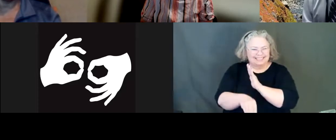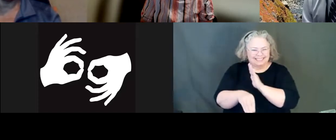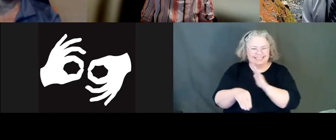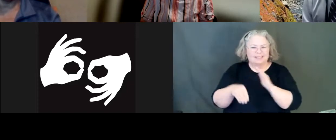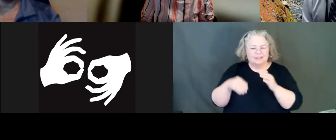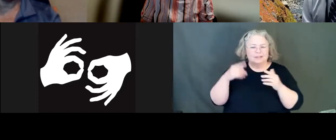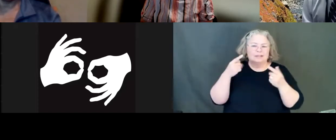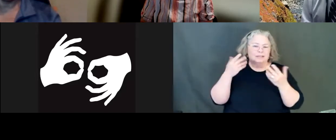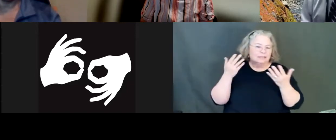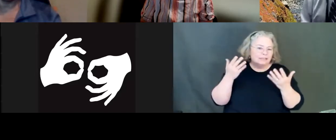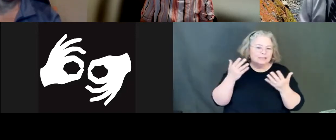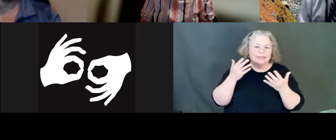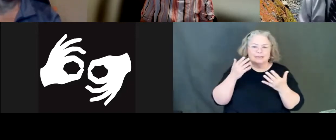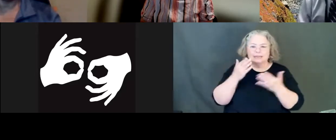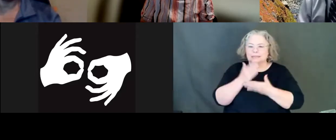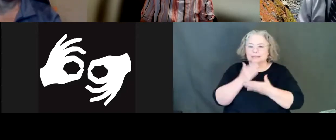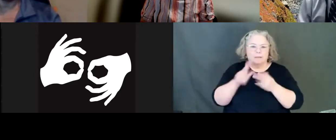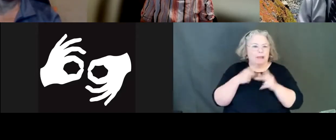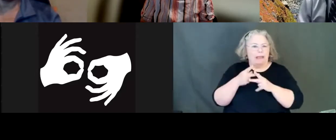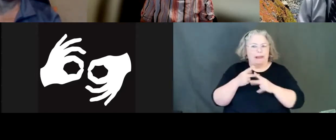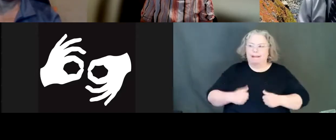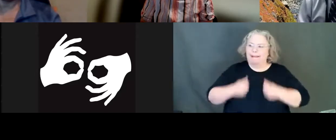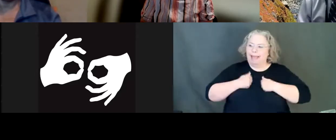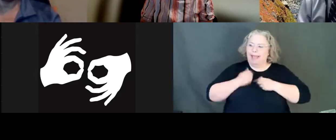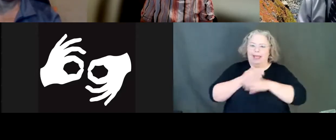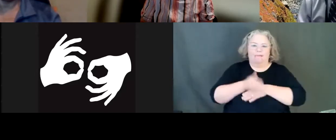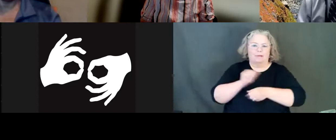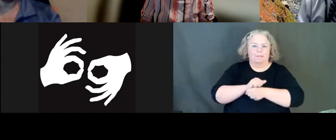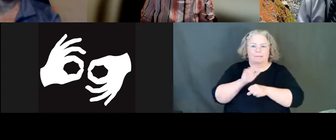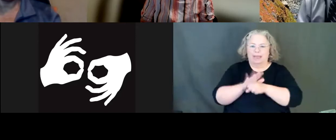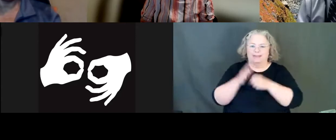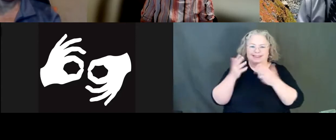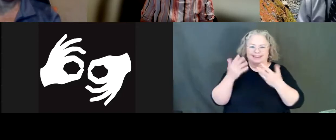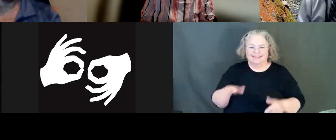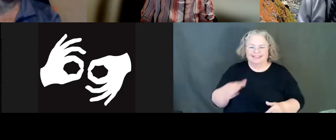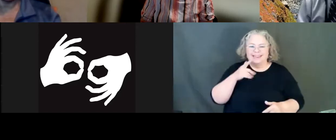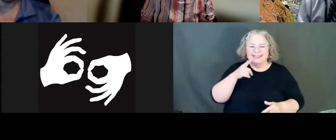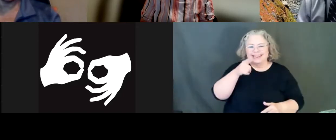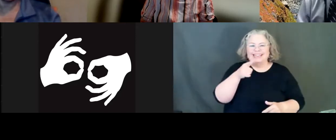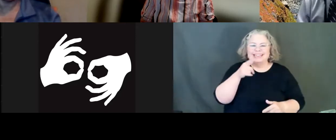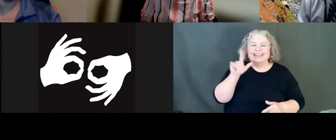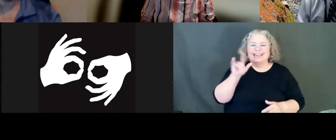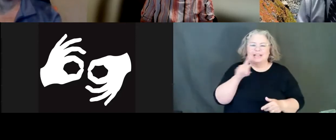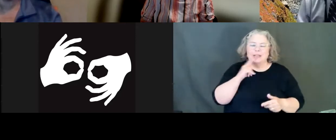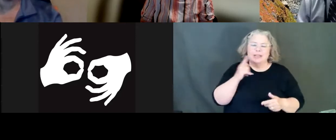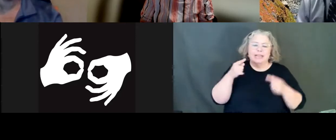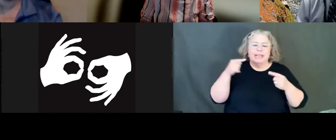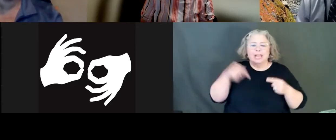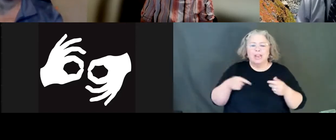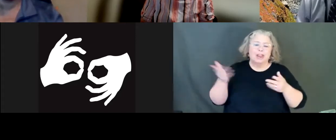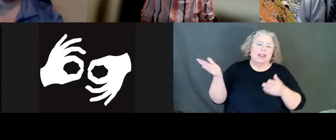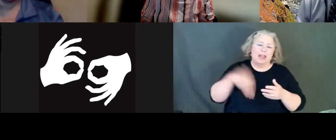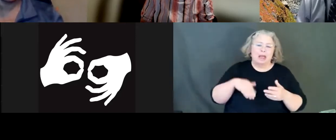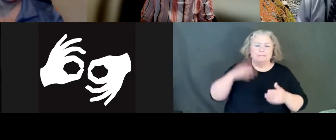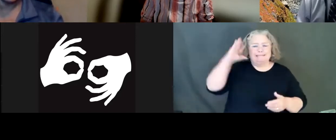finally some existence after this pandemic. And we'll bring back Here Comes the Sun when that's the case as our opening song.